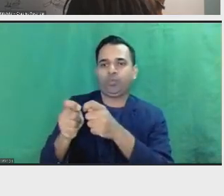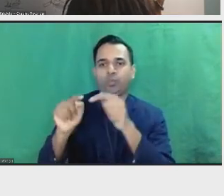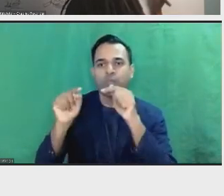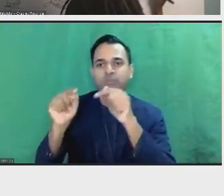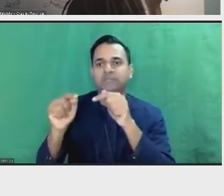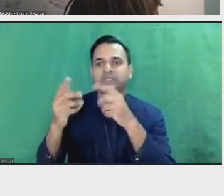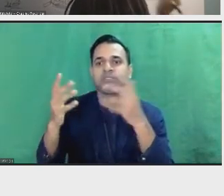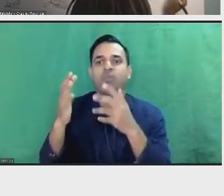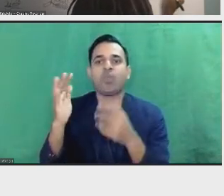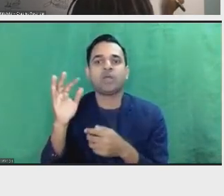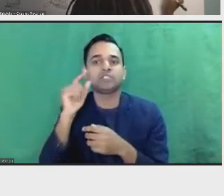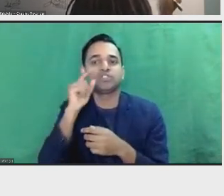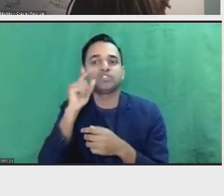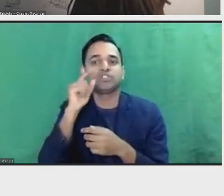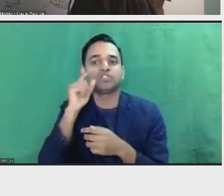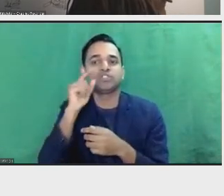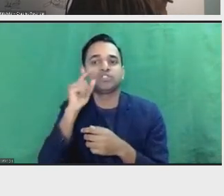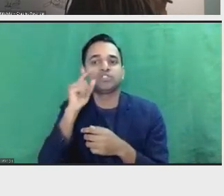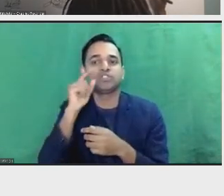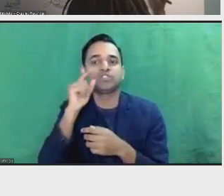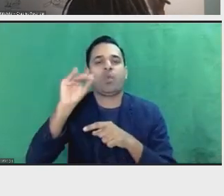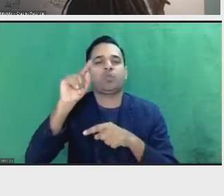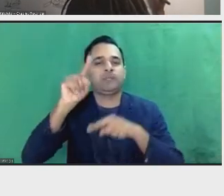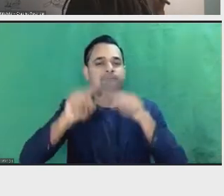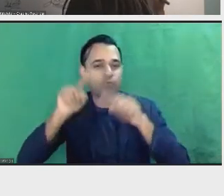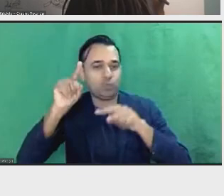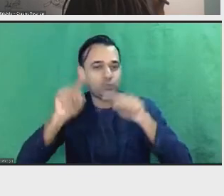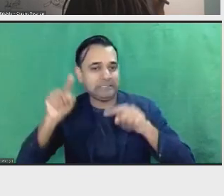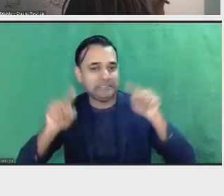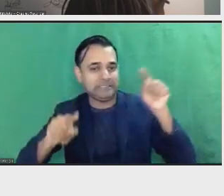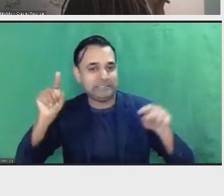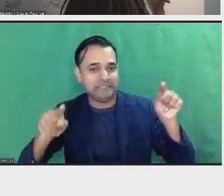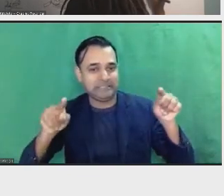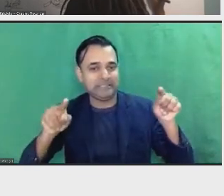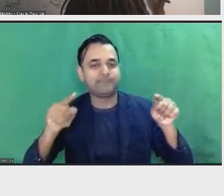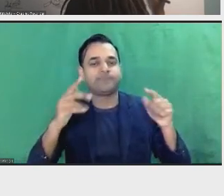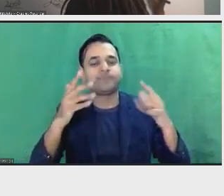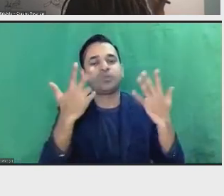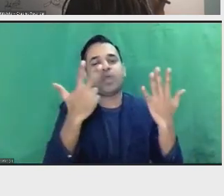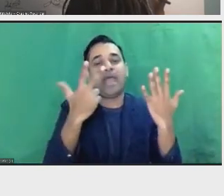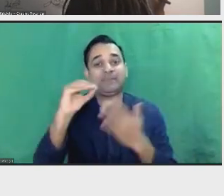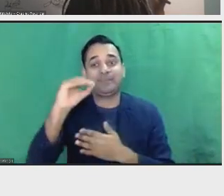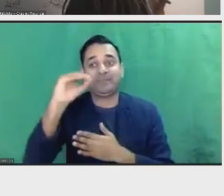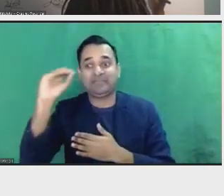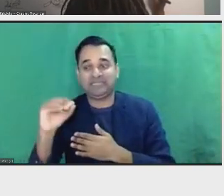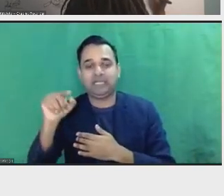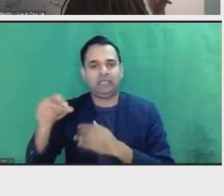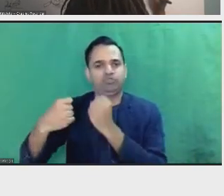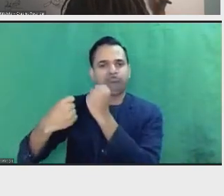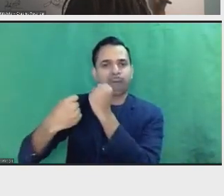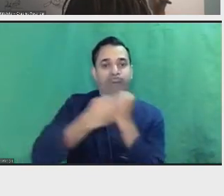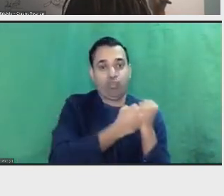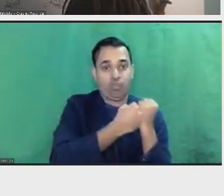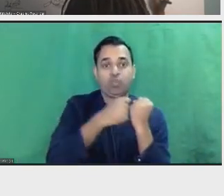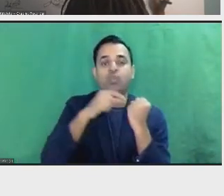for biodiversity is also gender integrated. So that it's very strong link